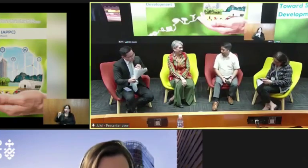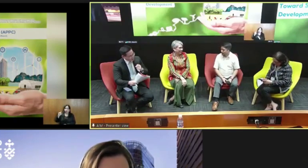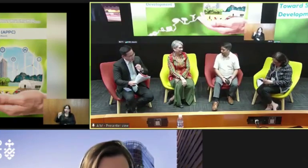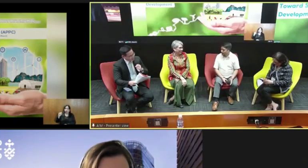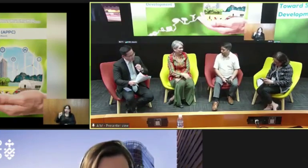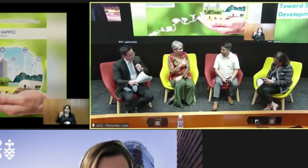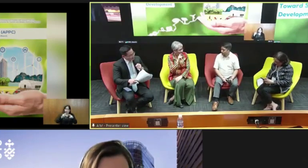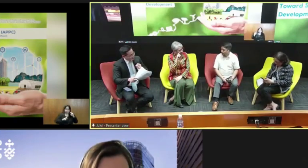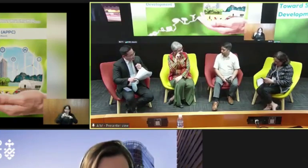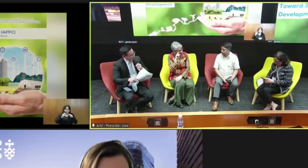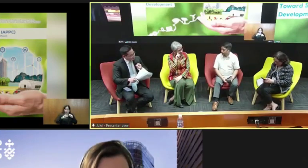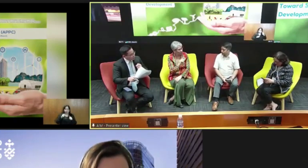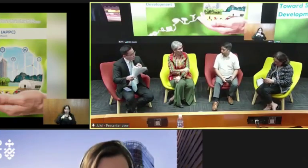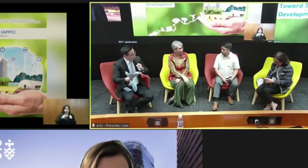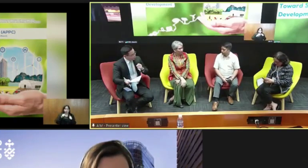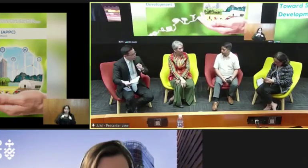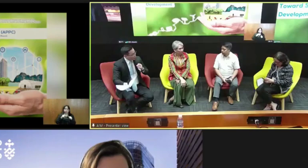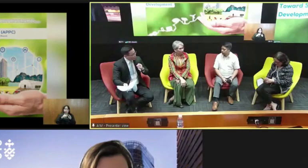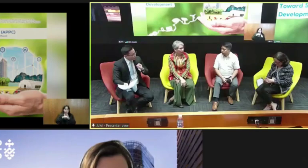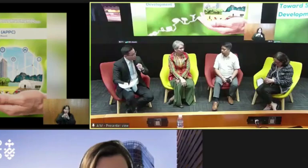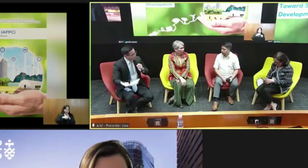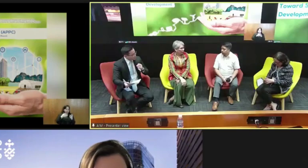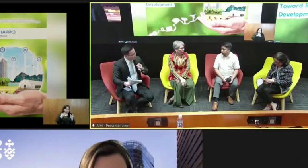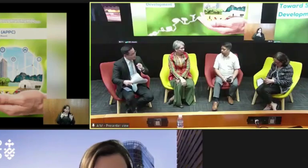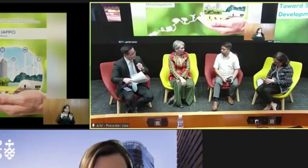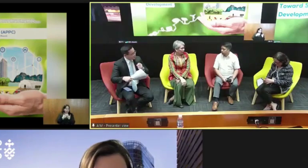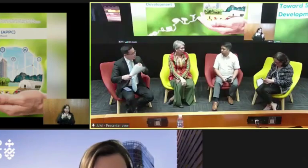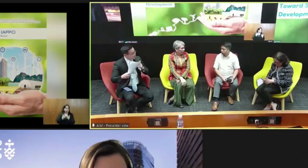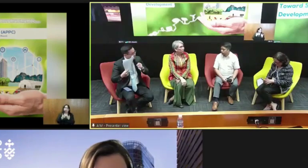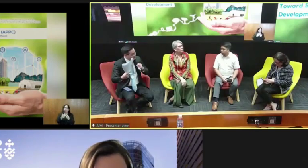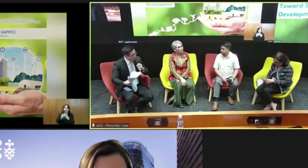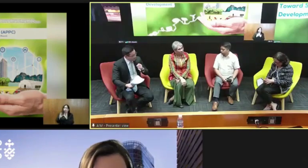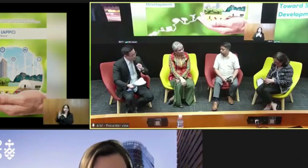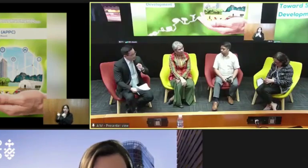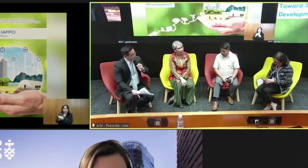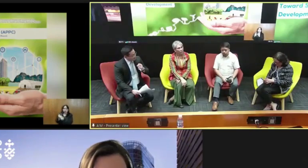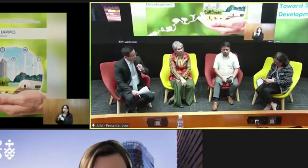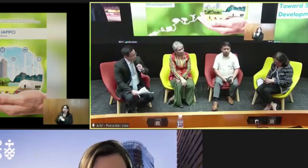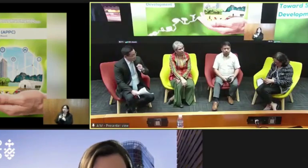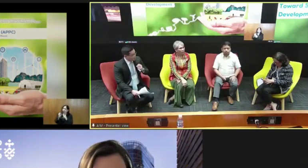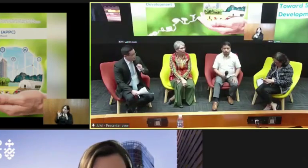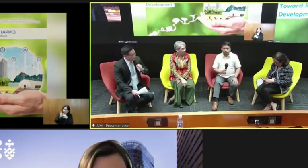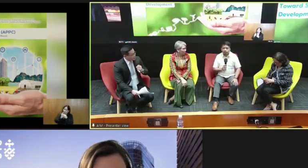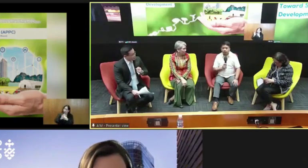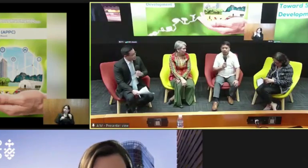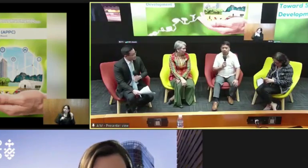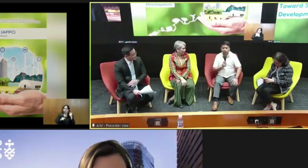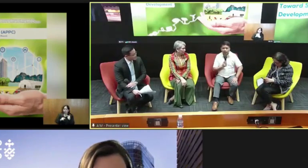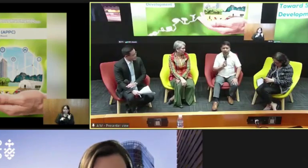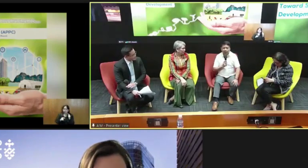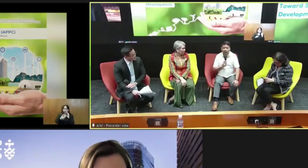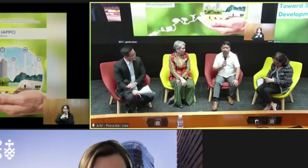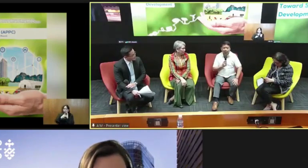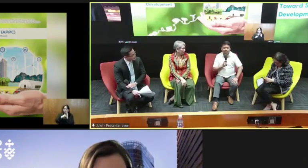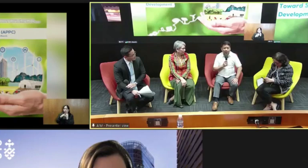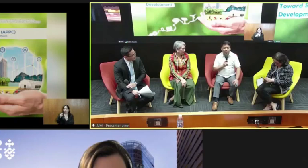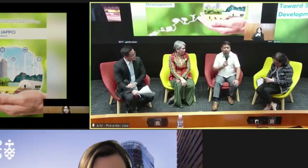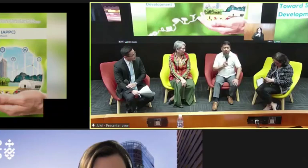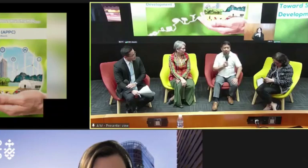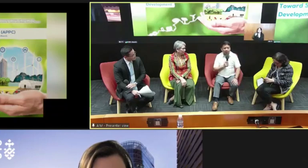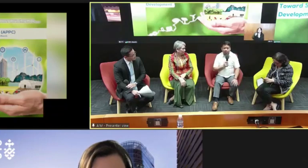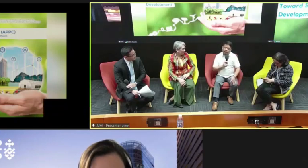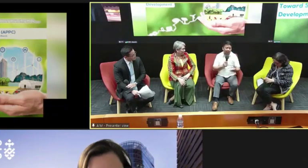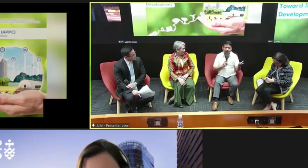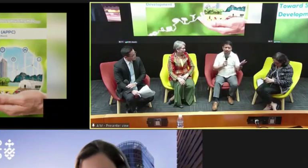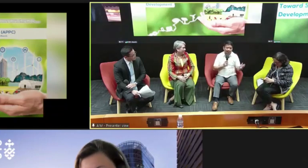of these trends can be most useful to the workforce in terms of the green and digital transition? I think that's very